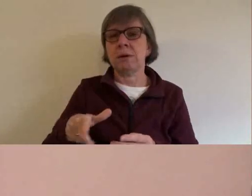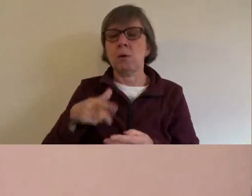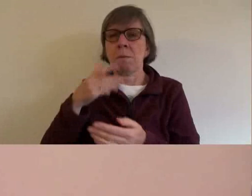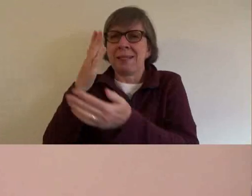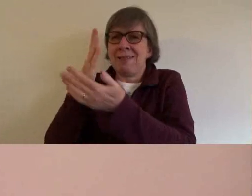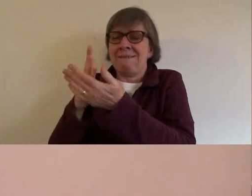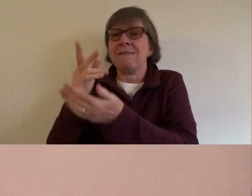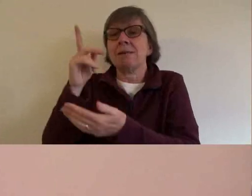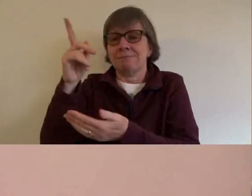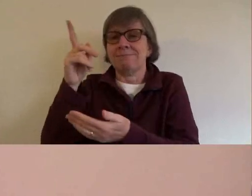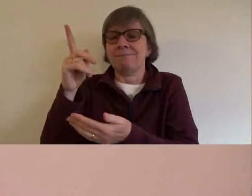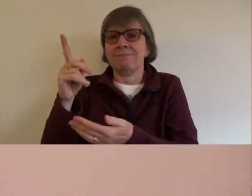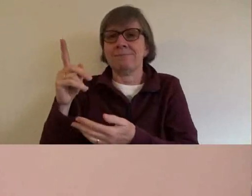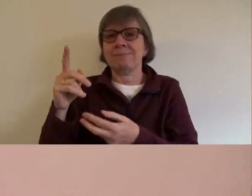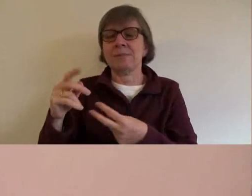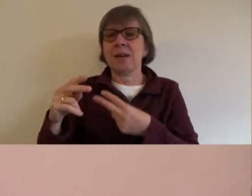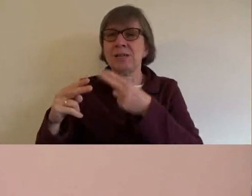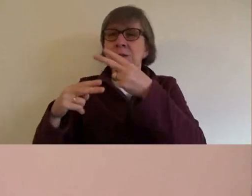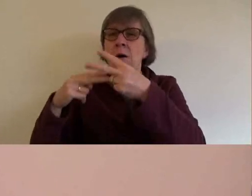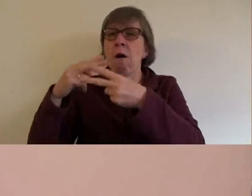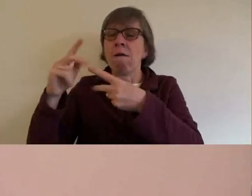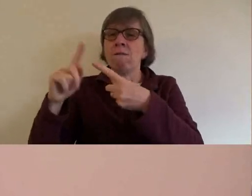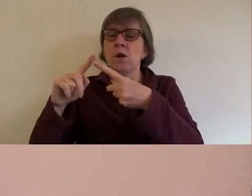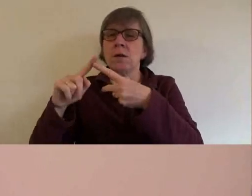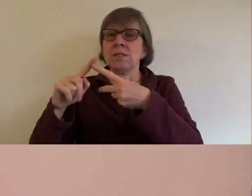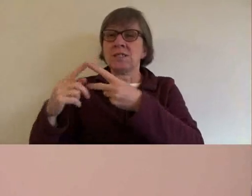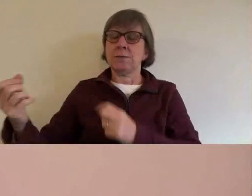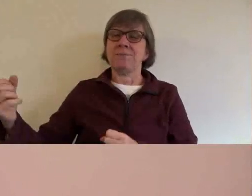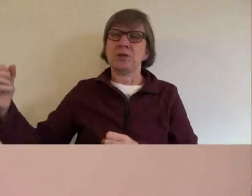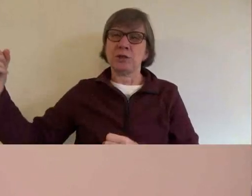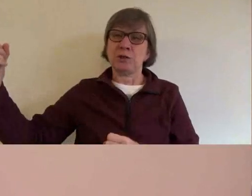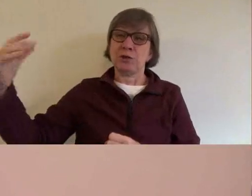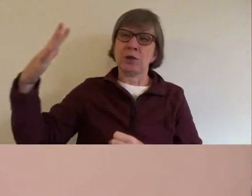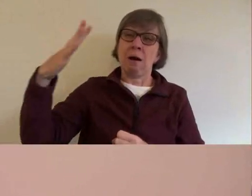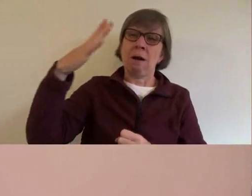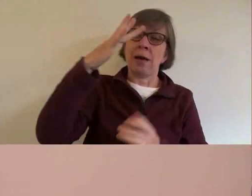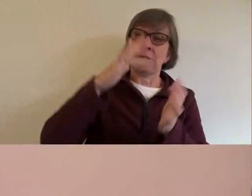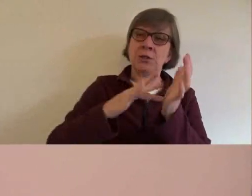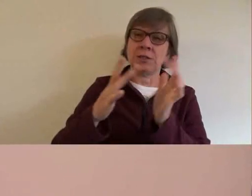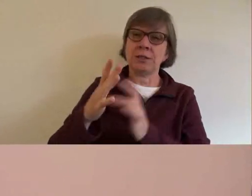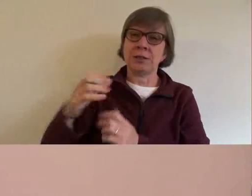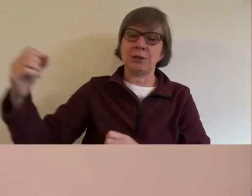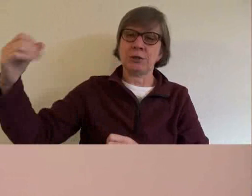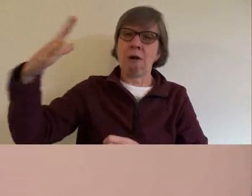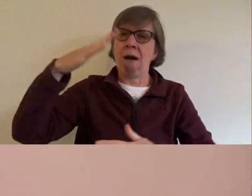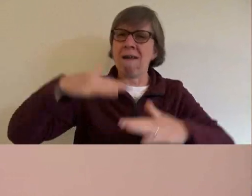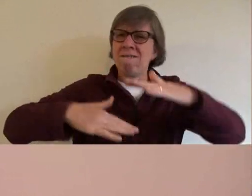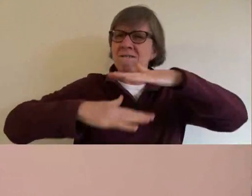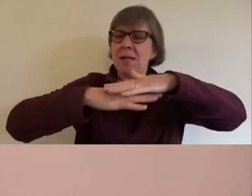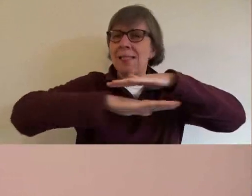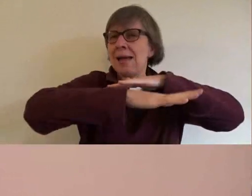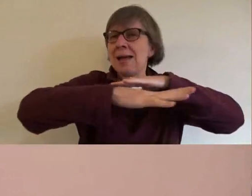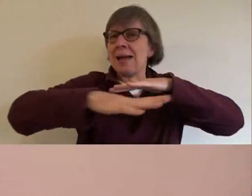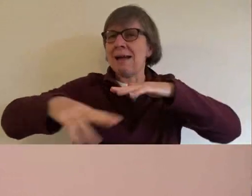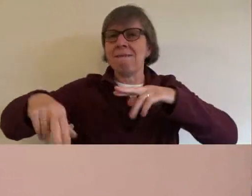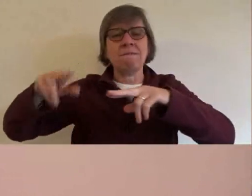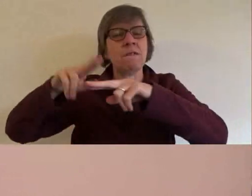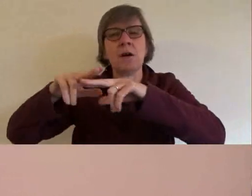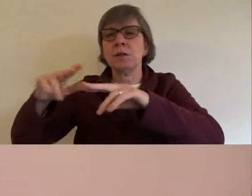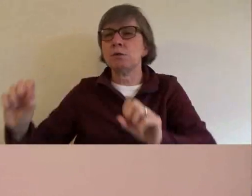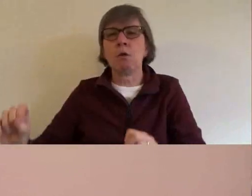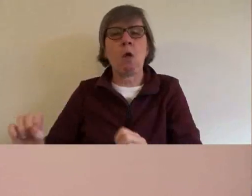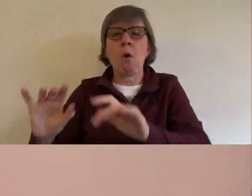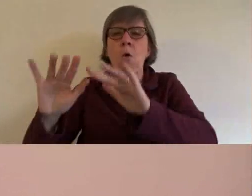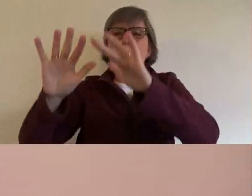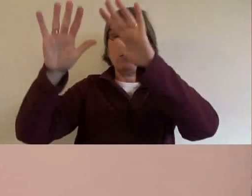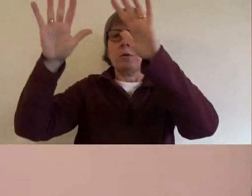him and believe in him. So we're going to sing the song, Shine Jesus Shine, Fill This Land With the Father's Glory.